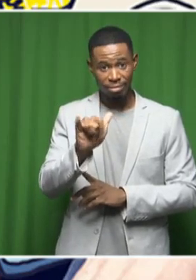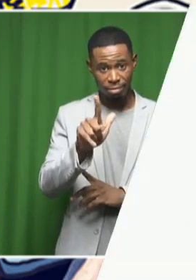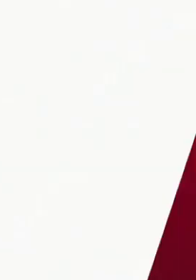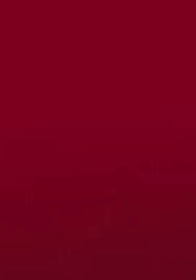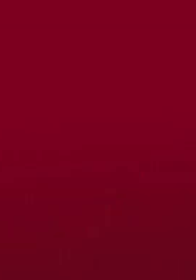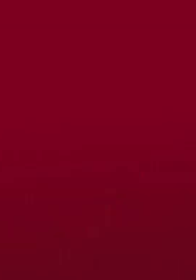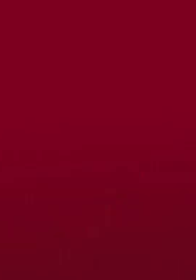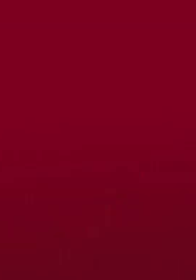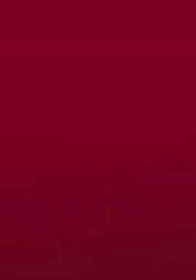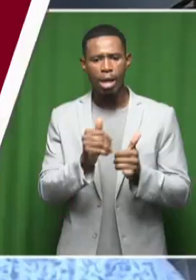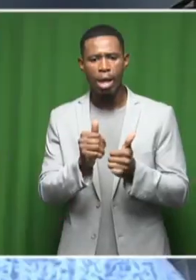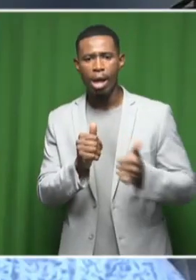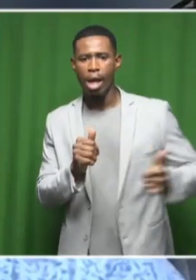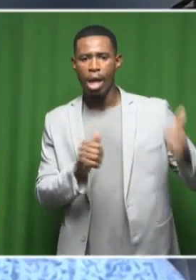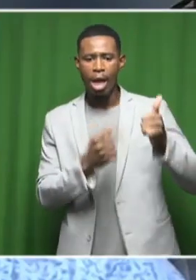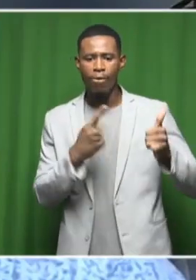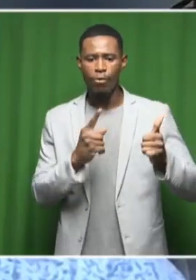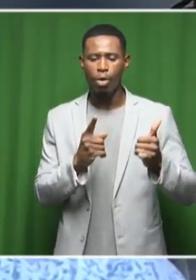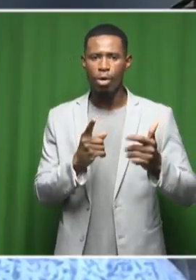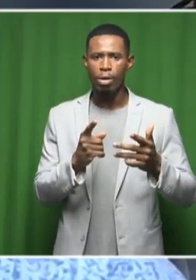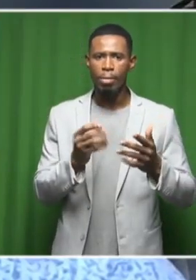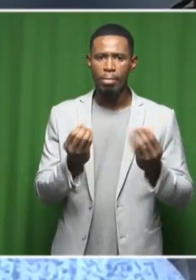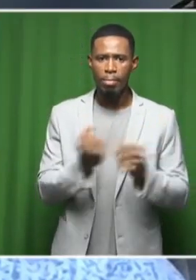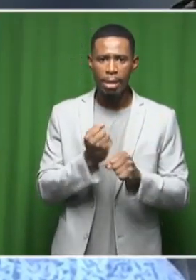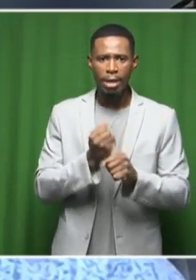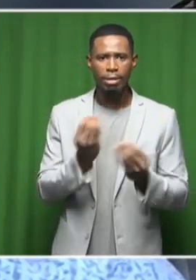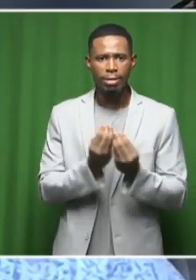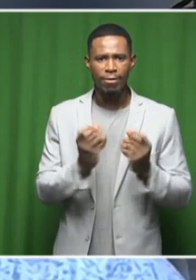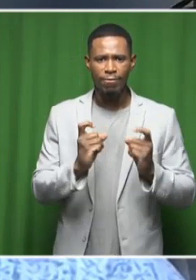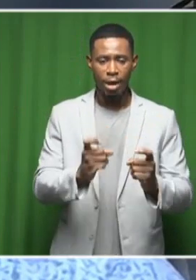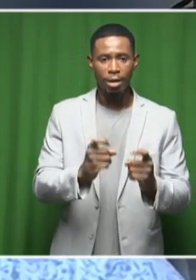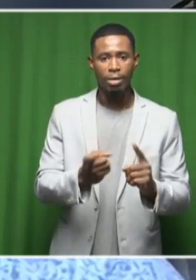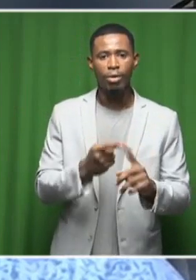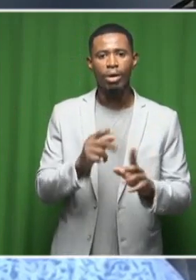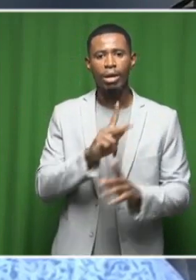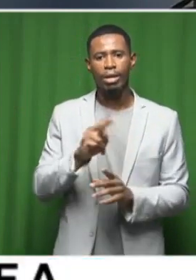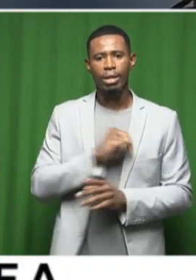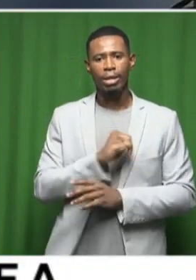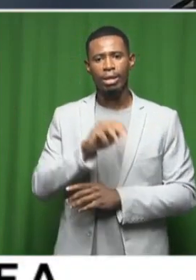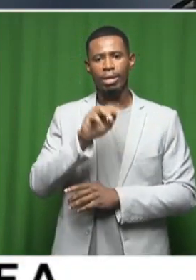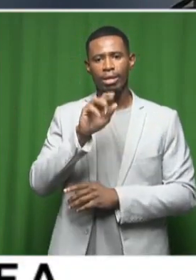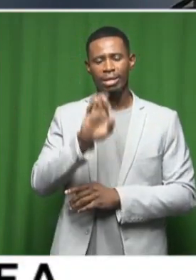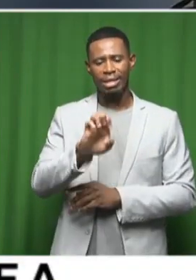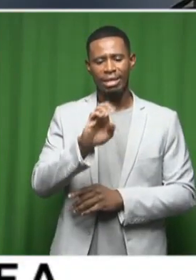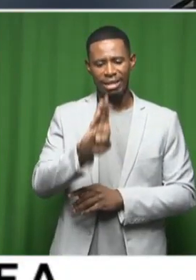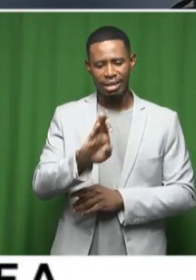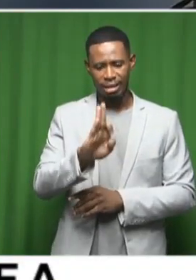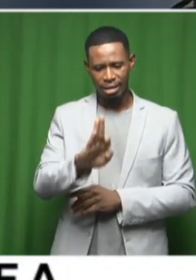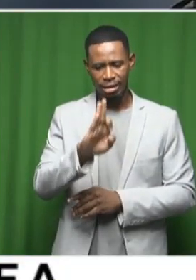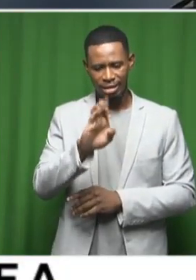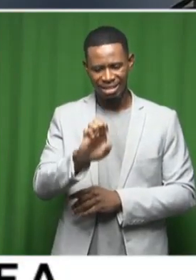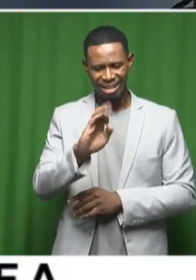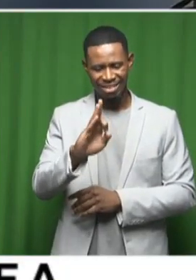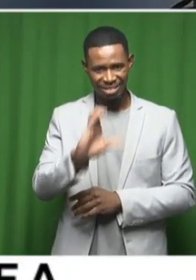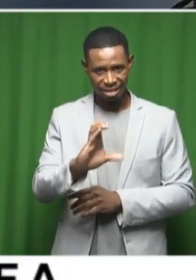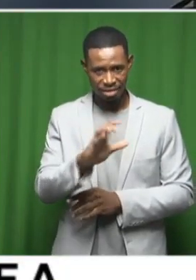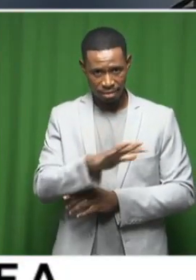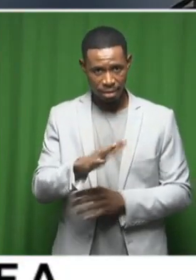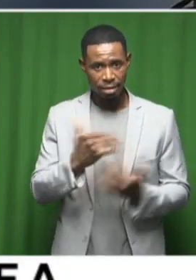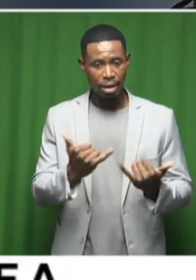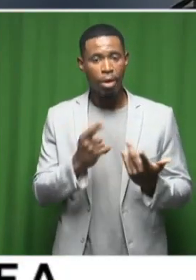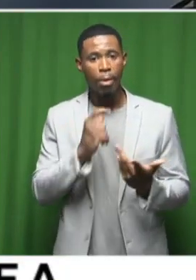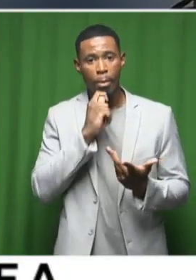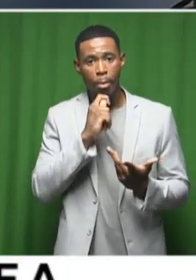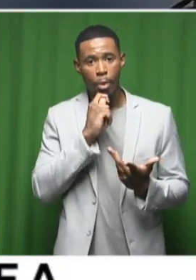of Accelerators at KZNCTC and EFC. Kyle, a very good morning to you. A warm welcome to Morning